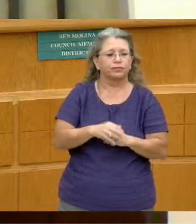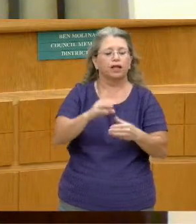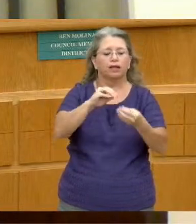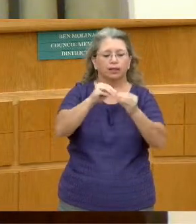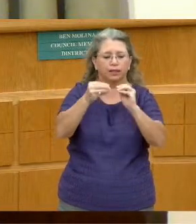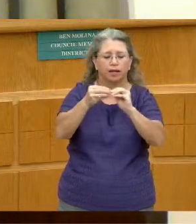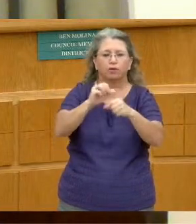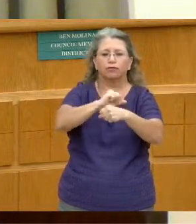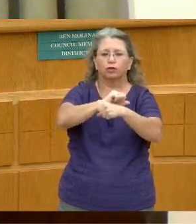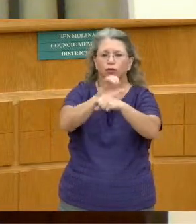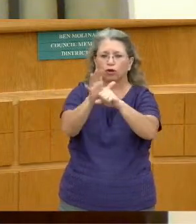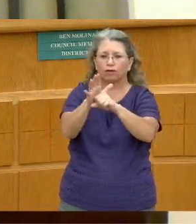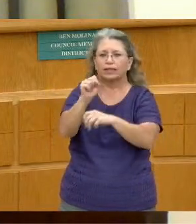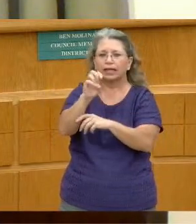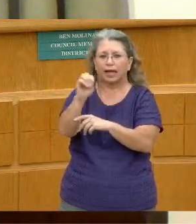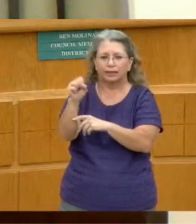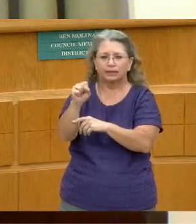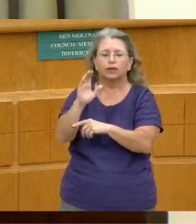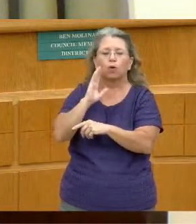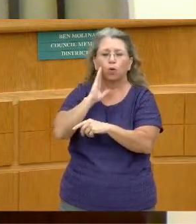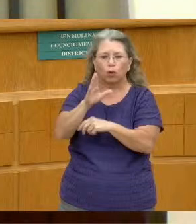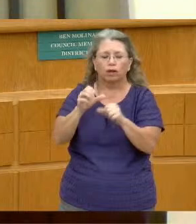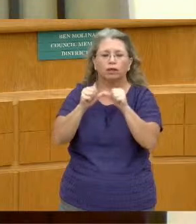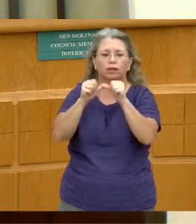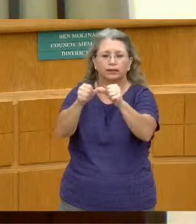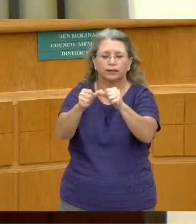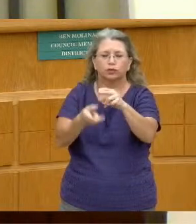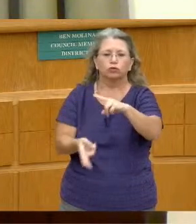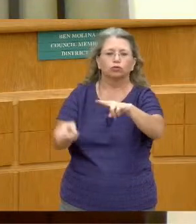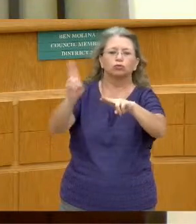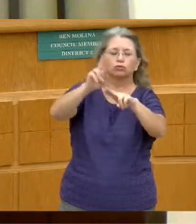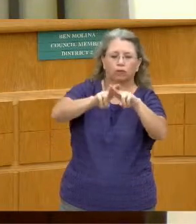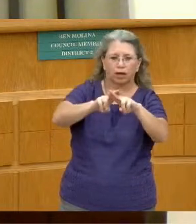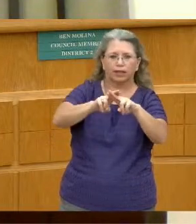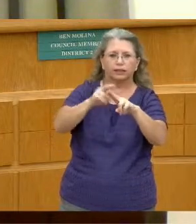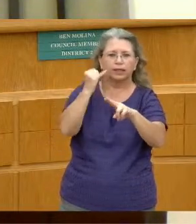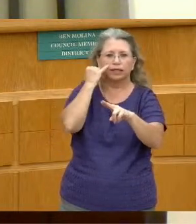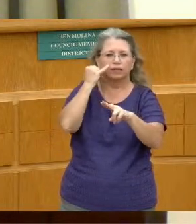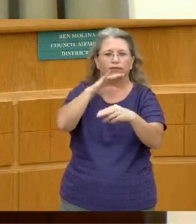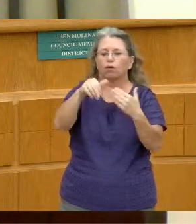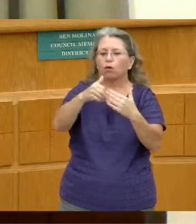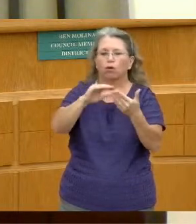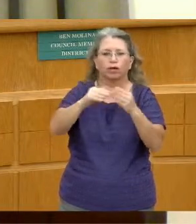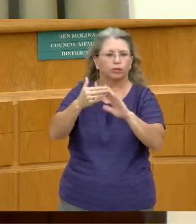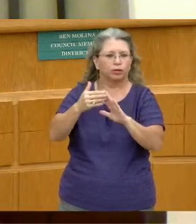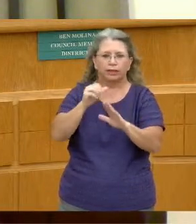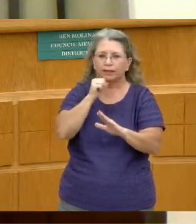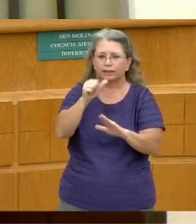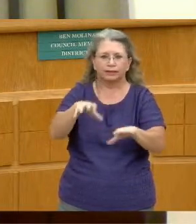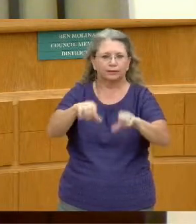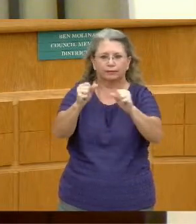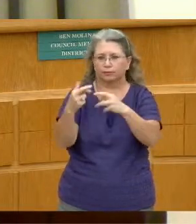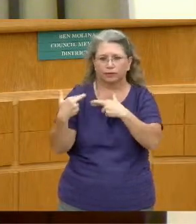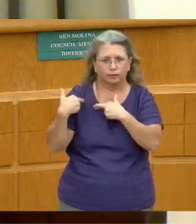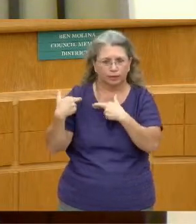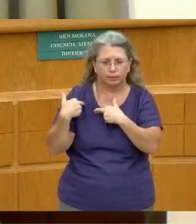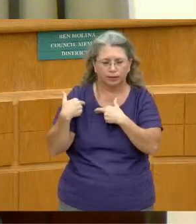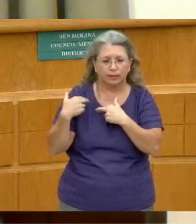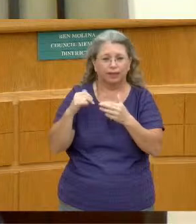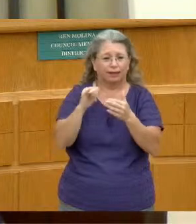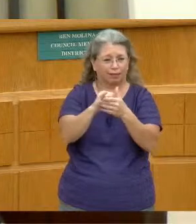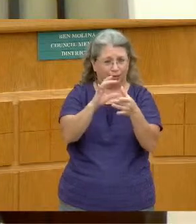continue to rise if the whole community does not do their part. This message is specifically for the